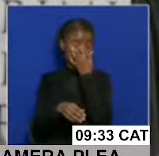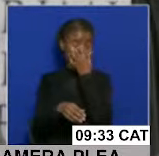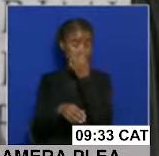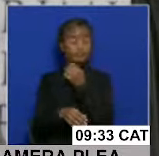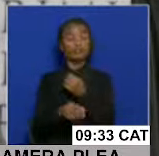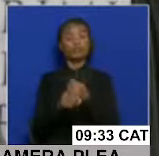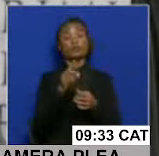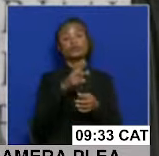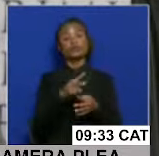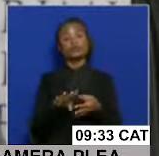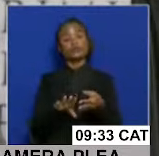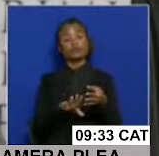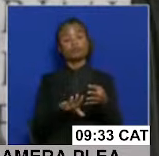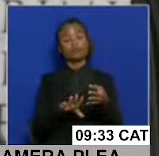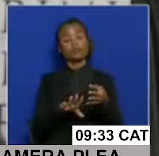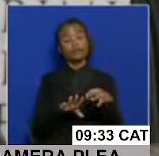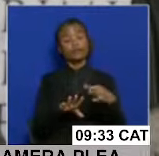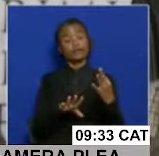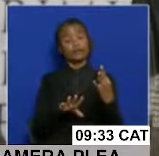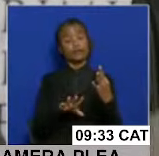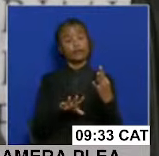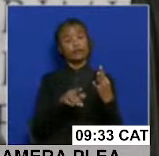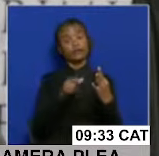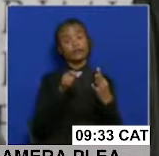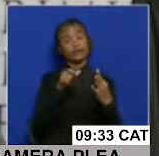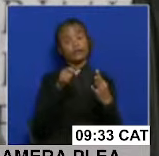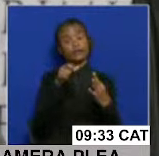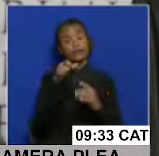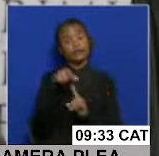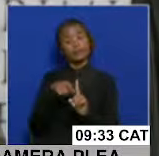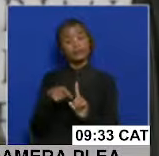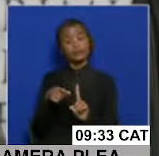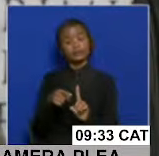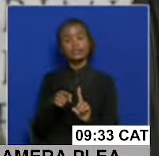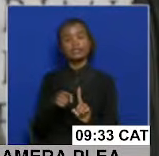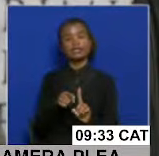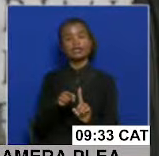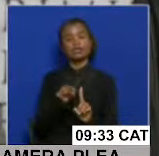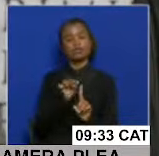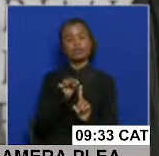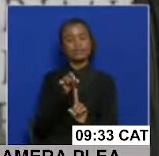party, I'll call for the moment the initiator of this entire crime.